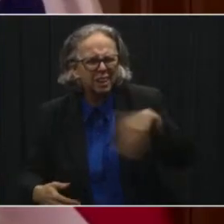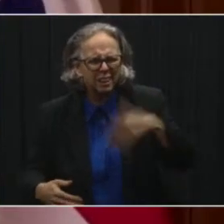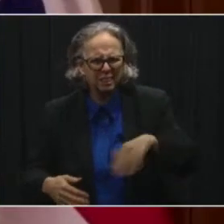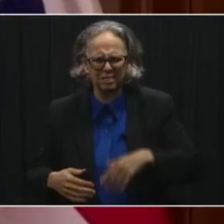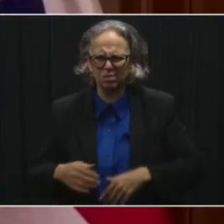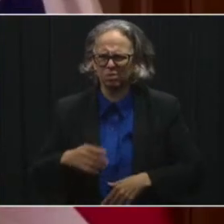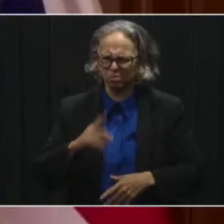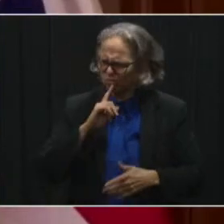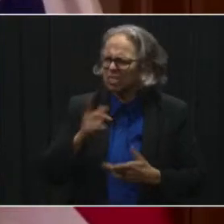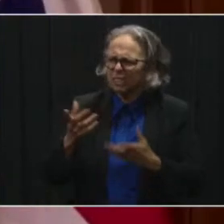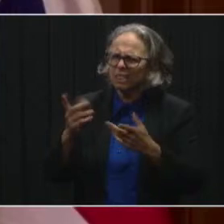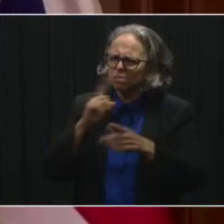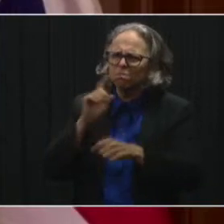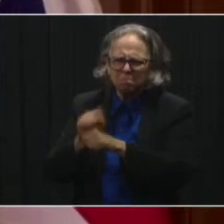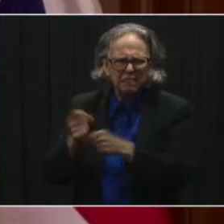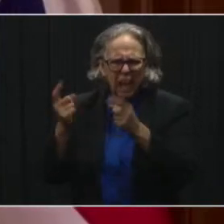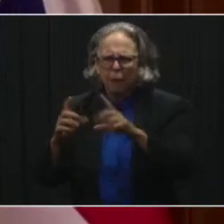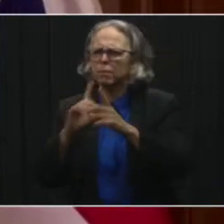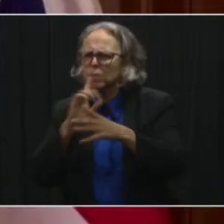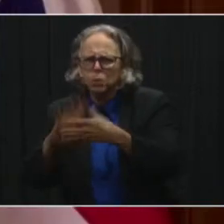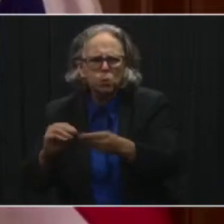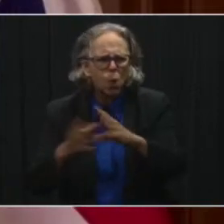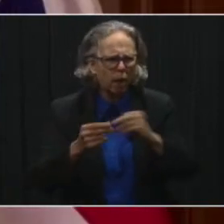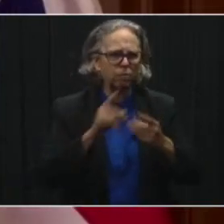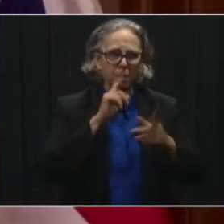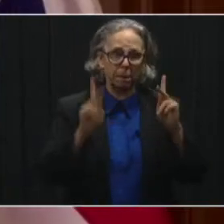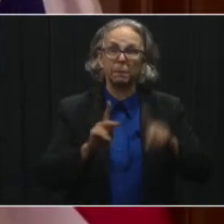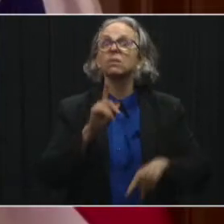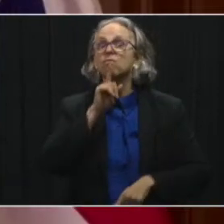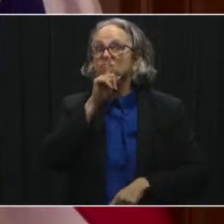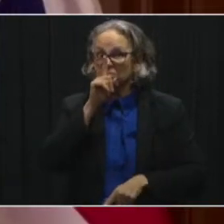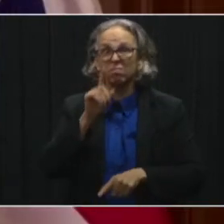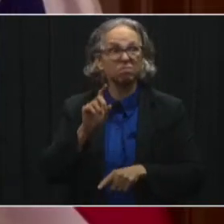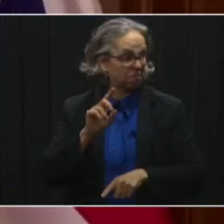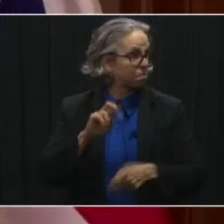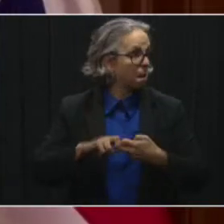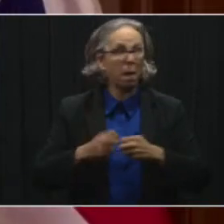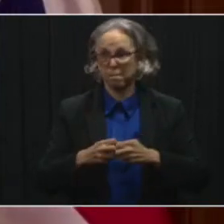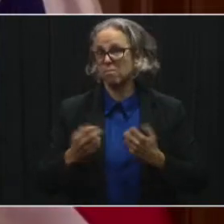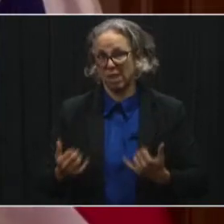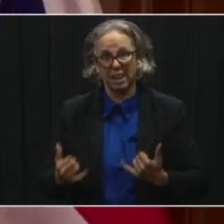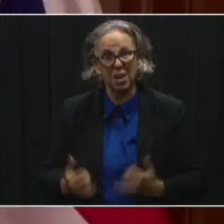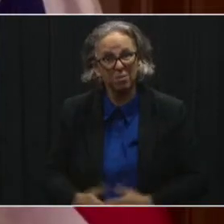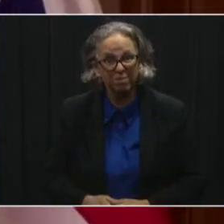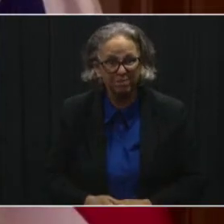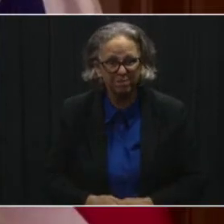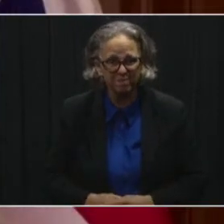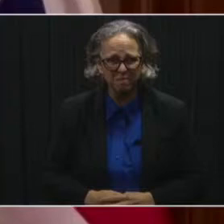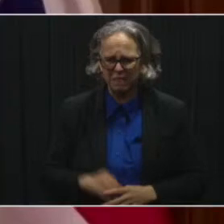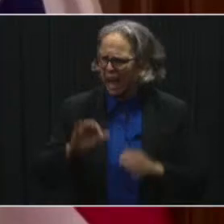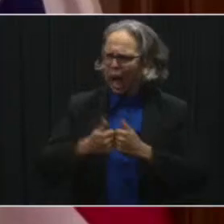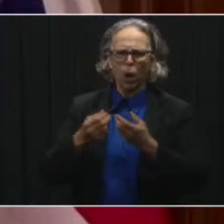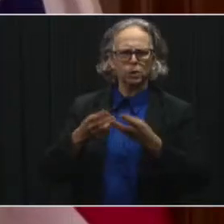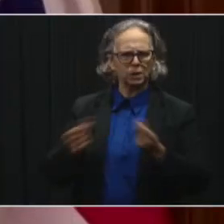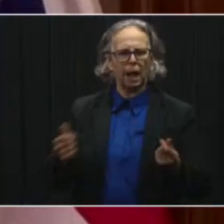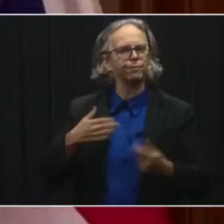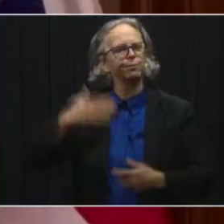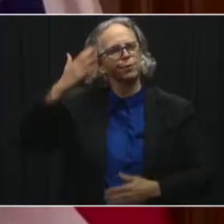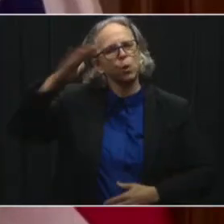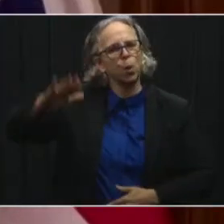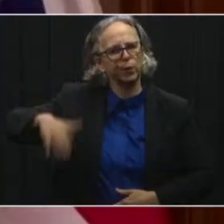clearly a real problem out there. I don't know what we can do, but I've asked our team to see if we can come up